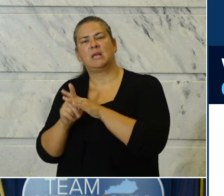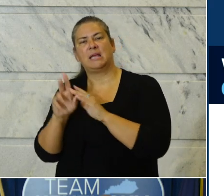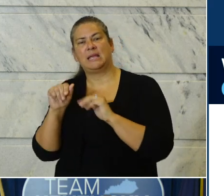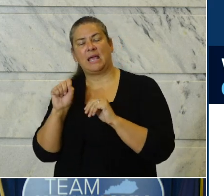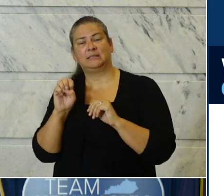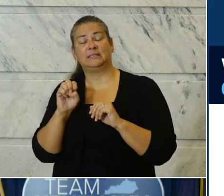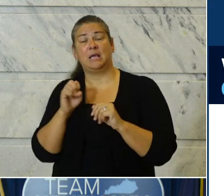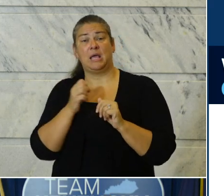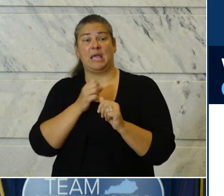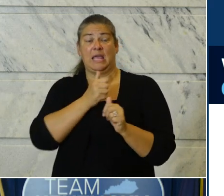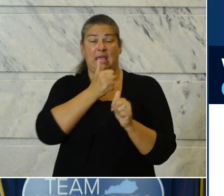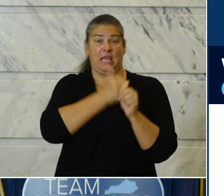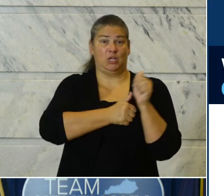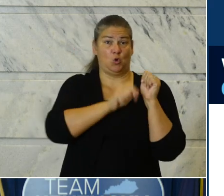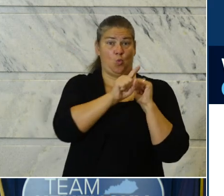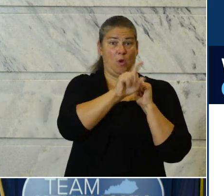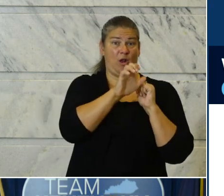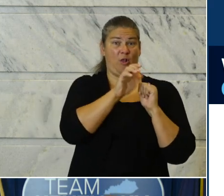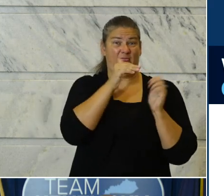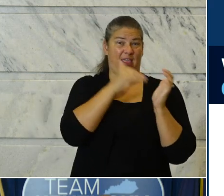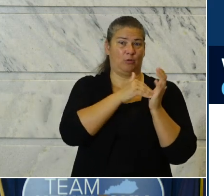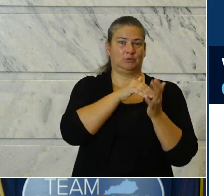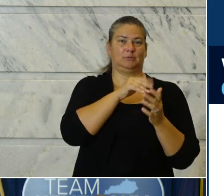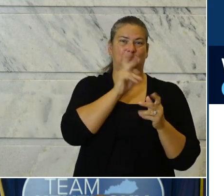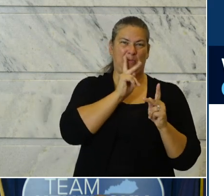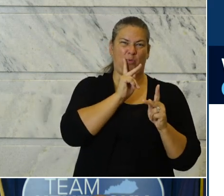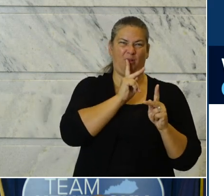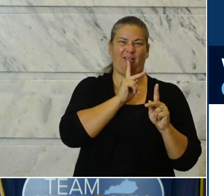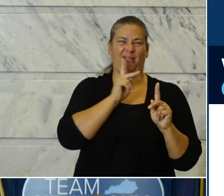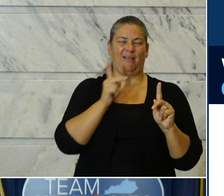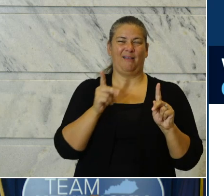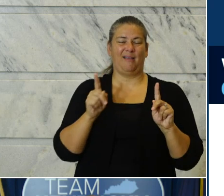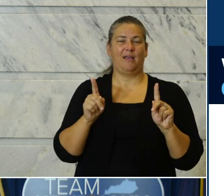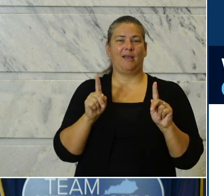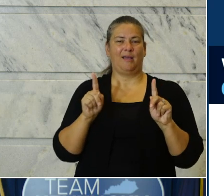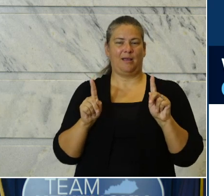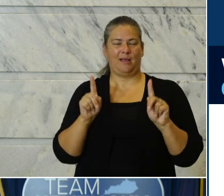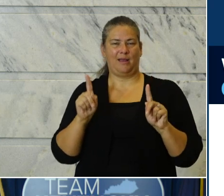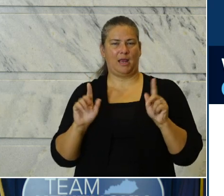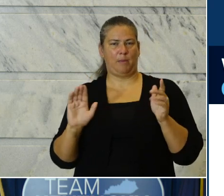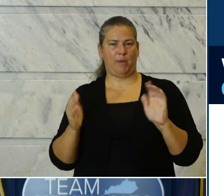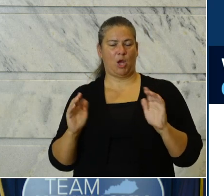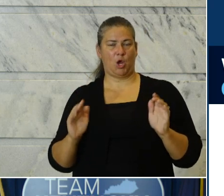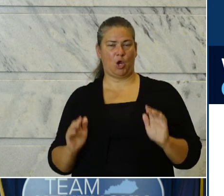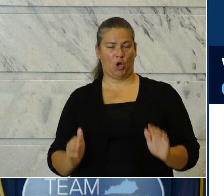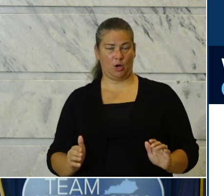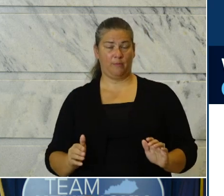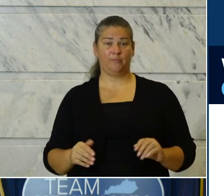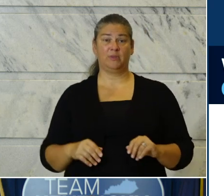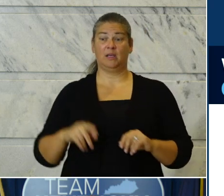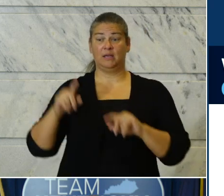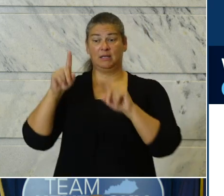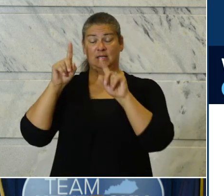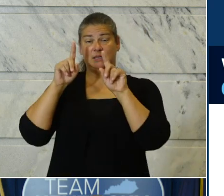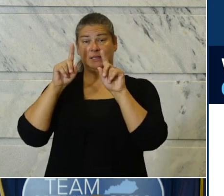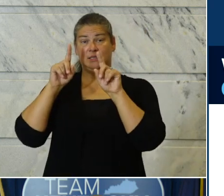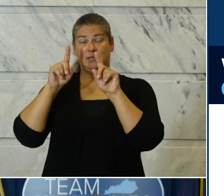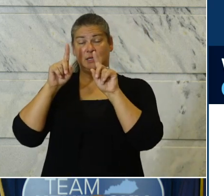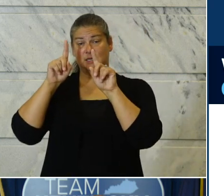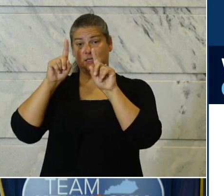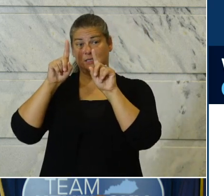people in population. The one on the right is the test positivity rate. The test positivity rate continues to